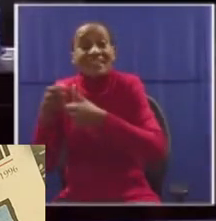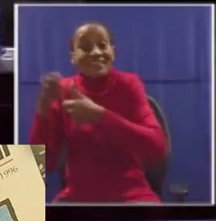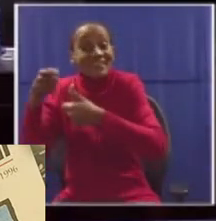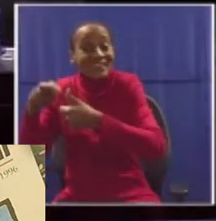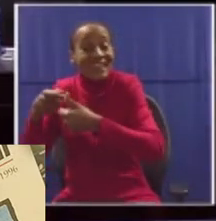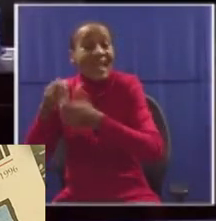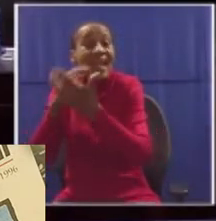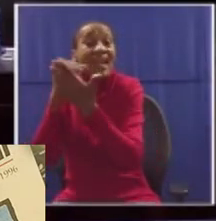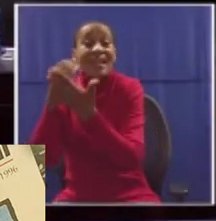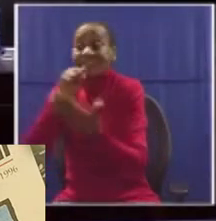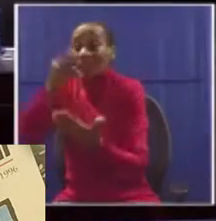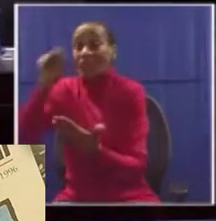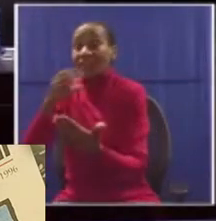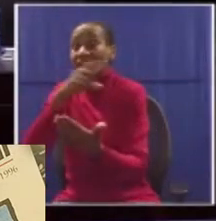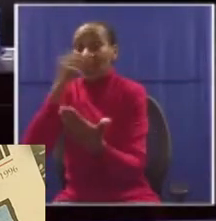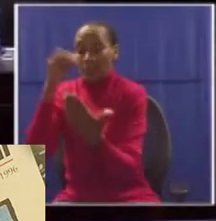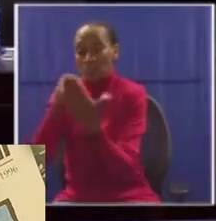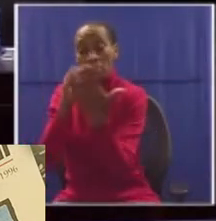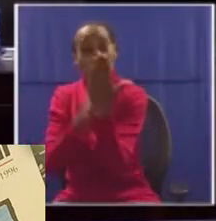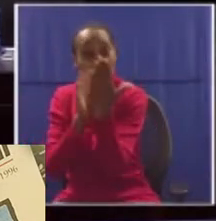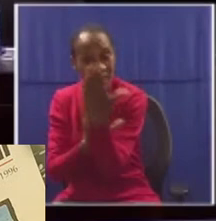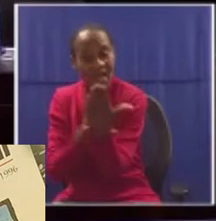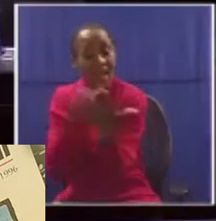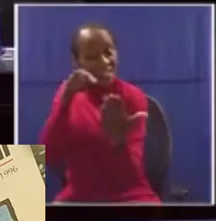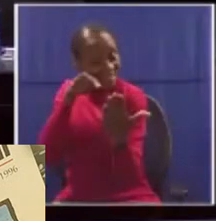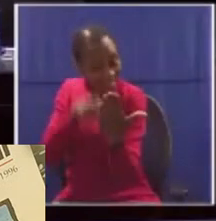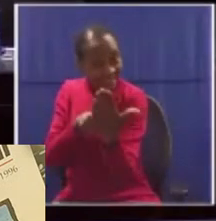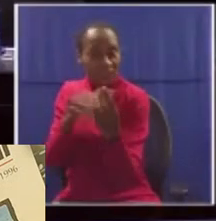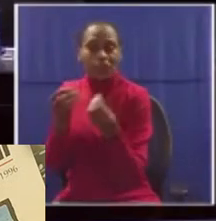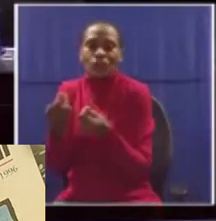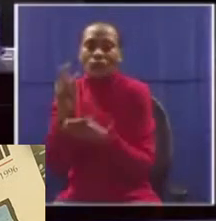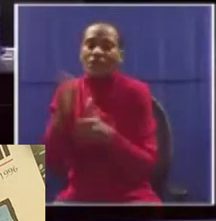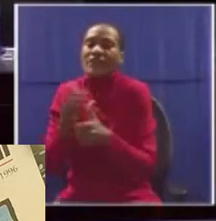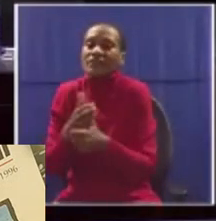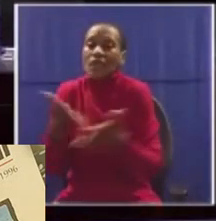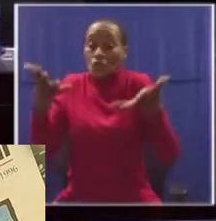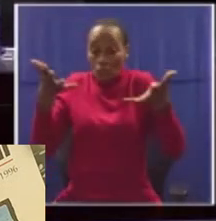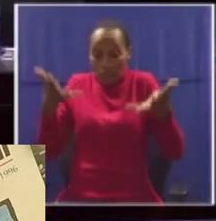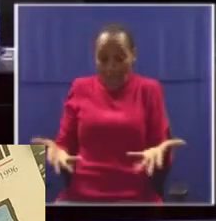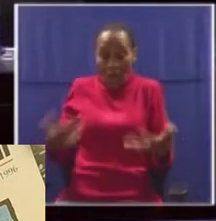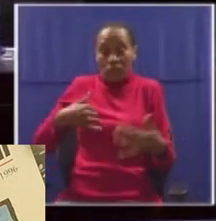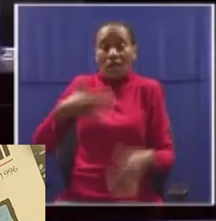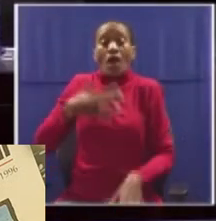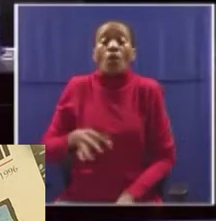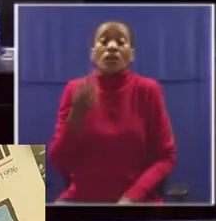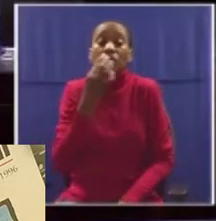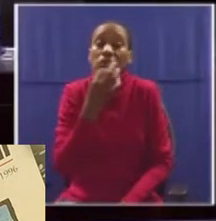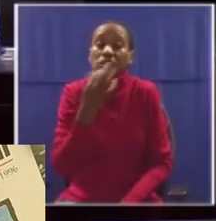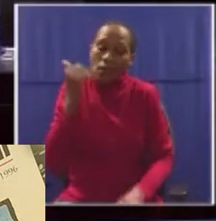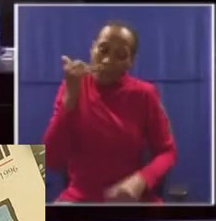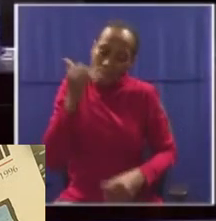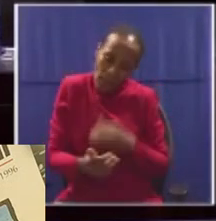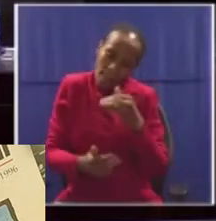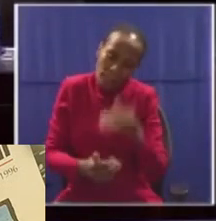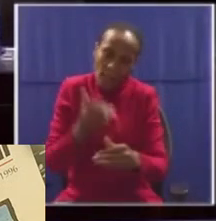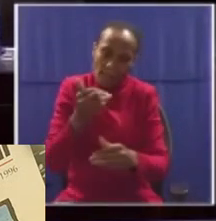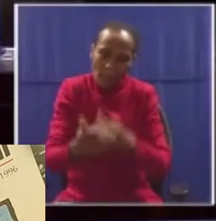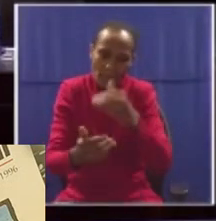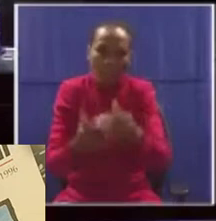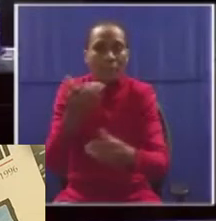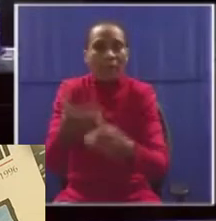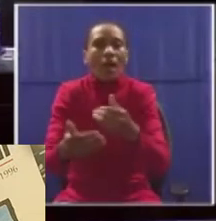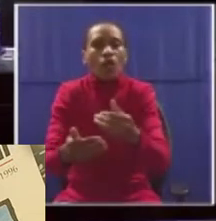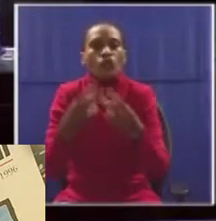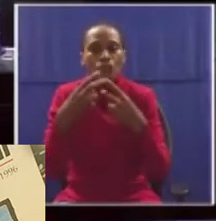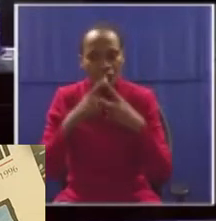the most important point I want to make today and it is from this starting point that we have been proceeding in responding to Great